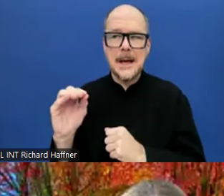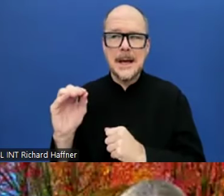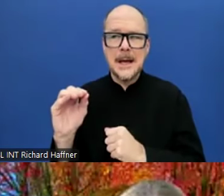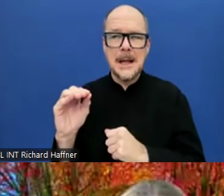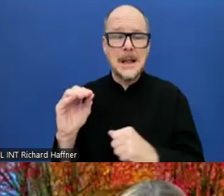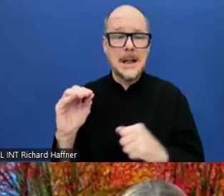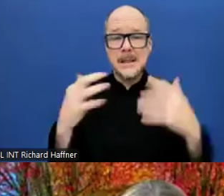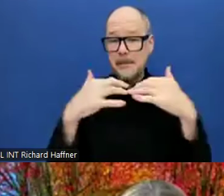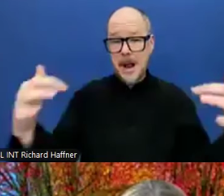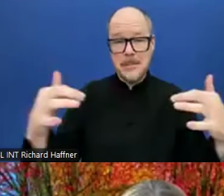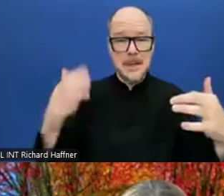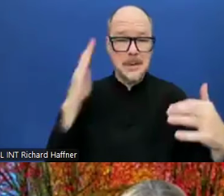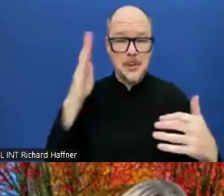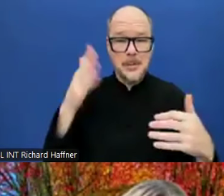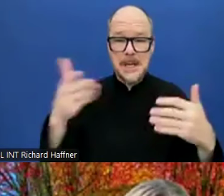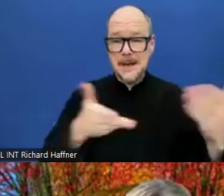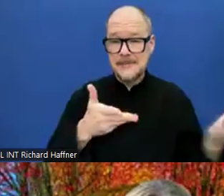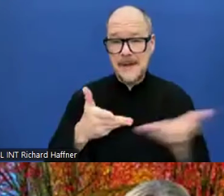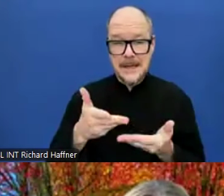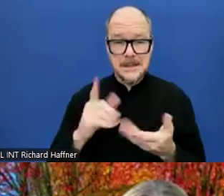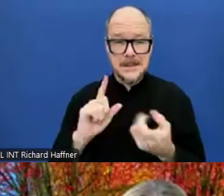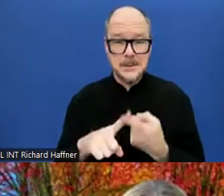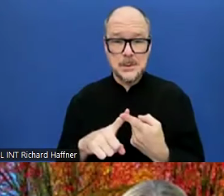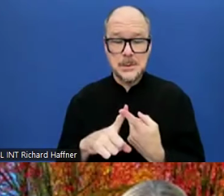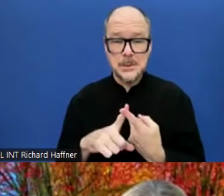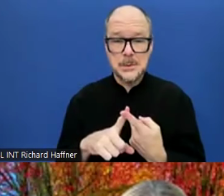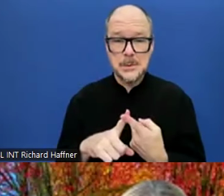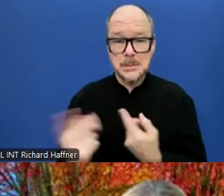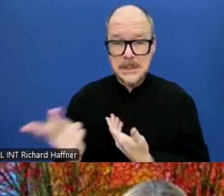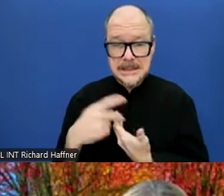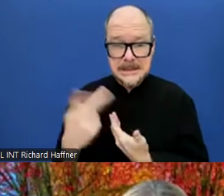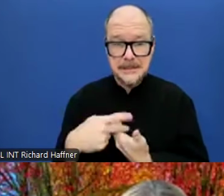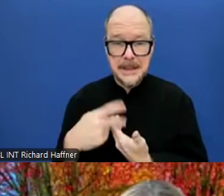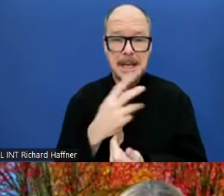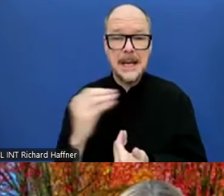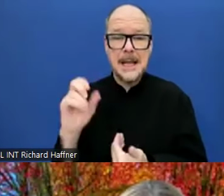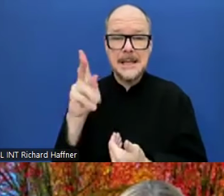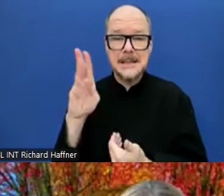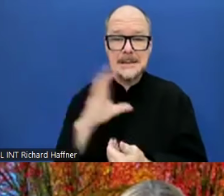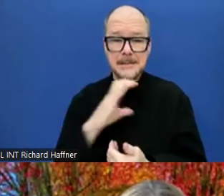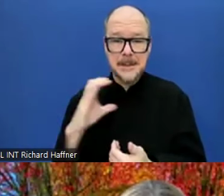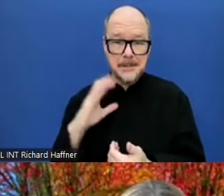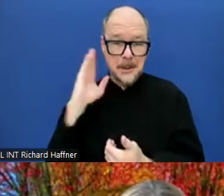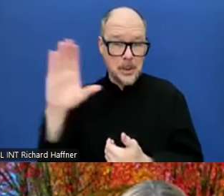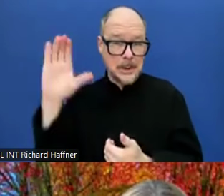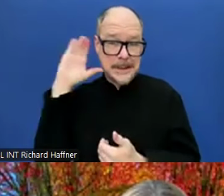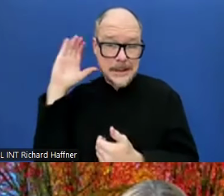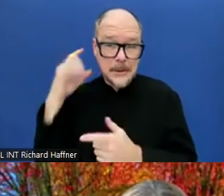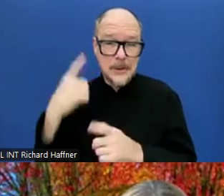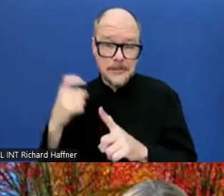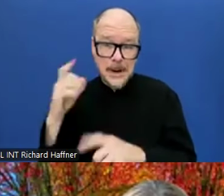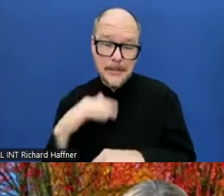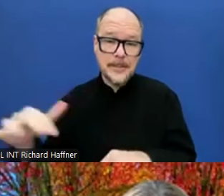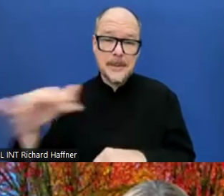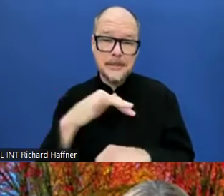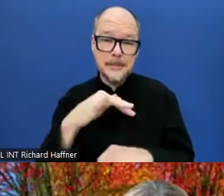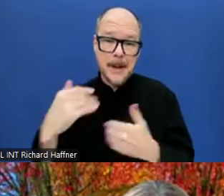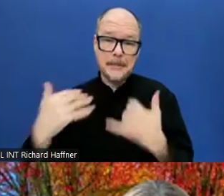invited to participate, and the subcommittee will be able to hear from the public and take that